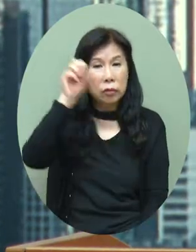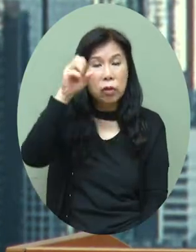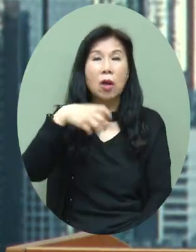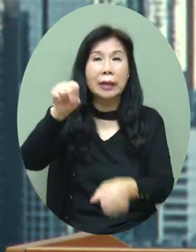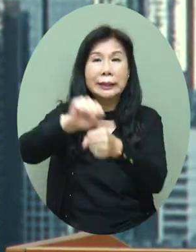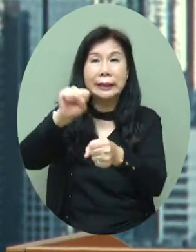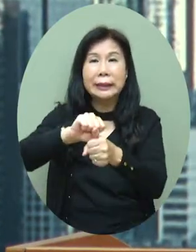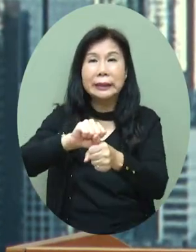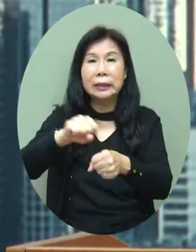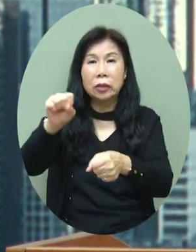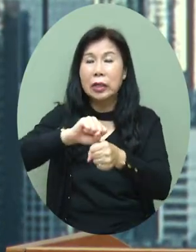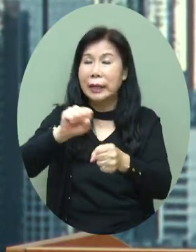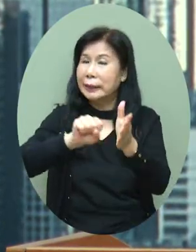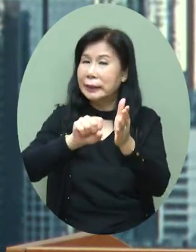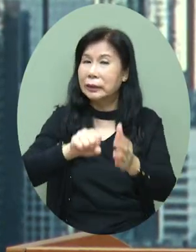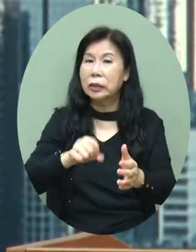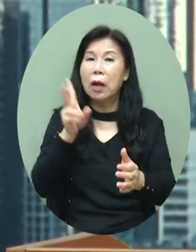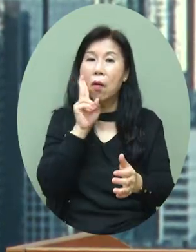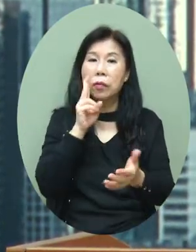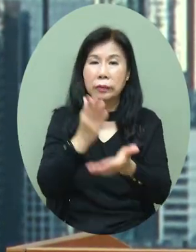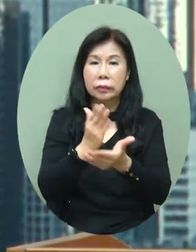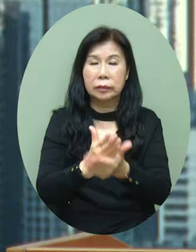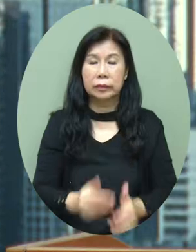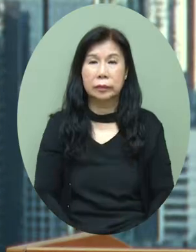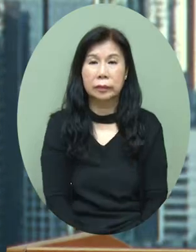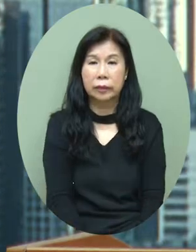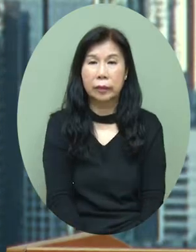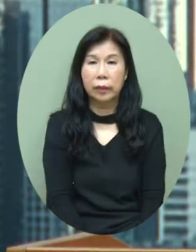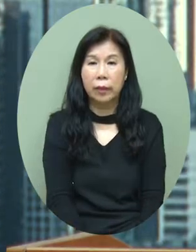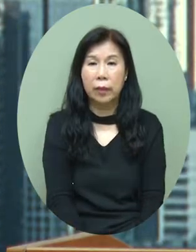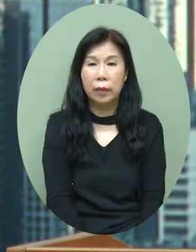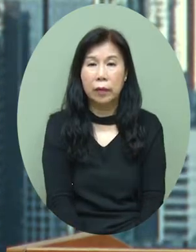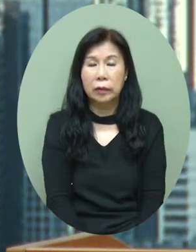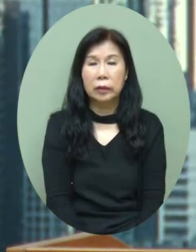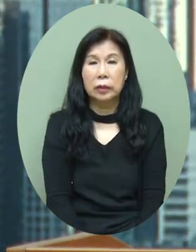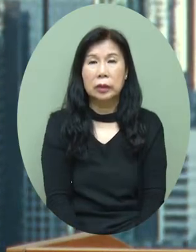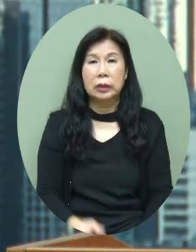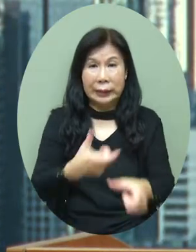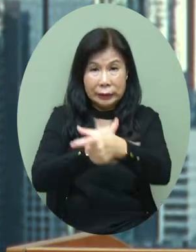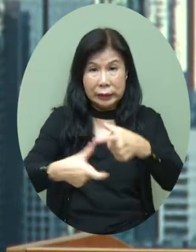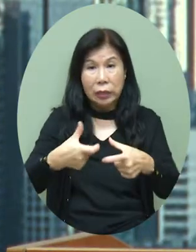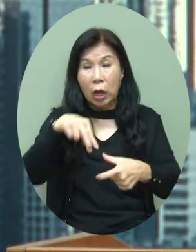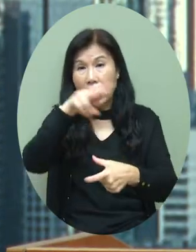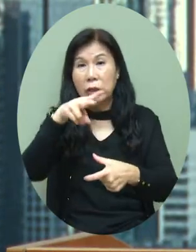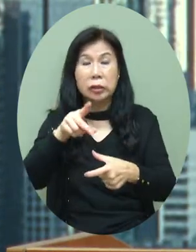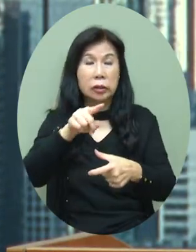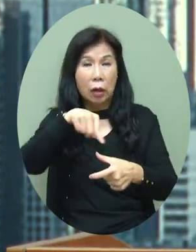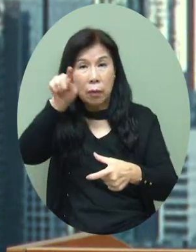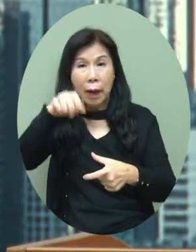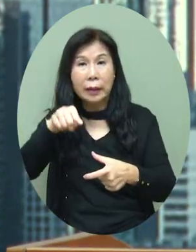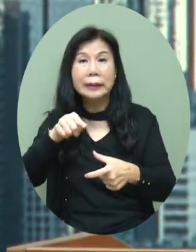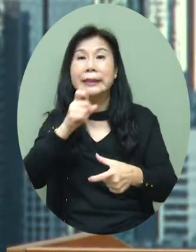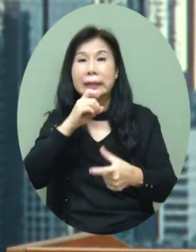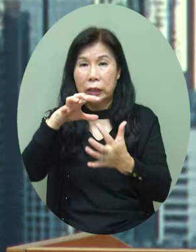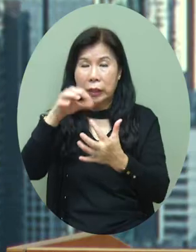just now, the net patron survey indicators is one of the considerations we've taken into account, but we've